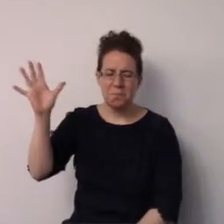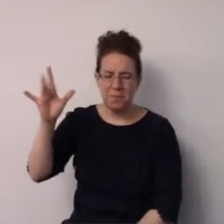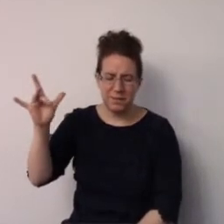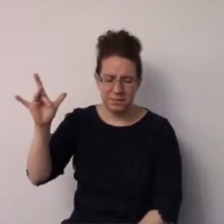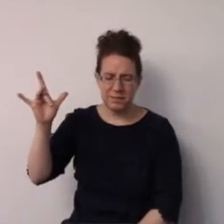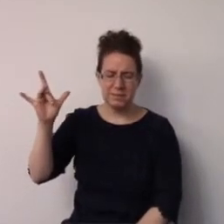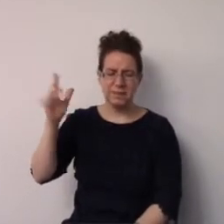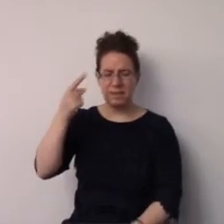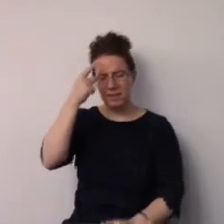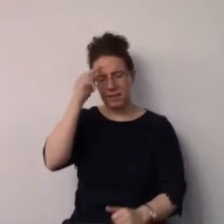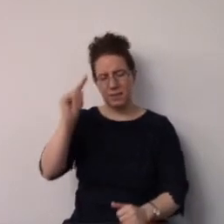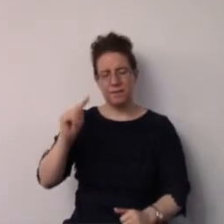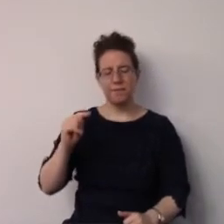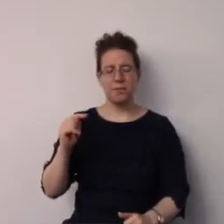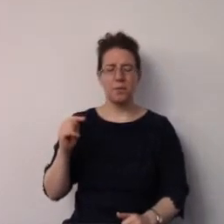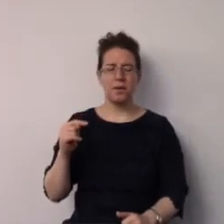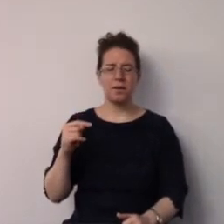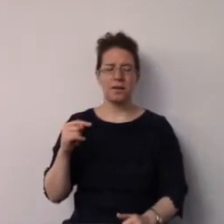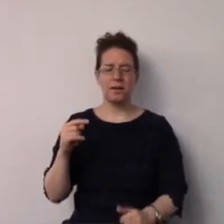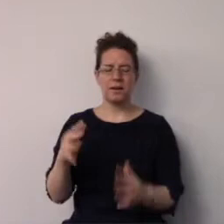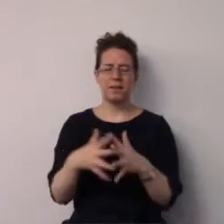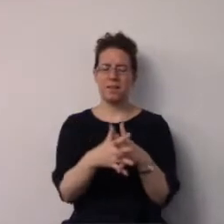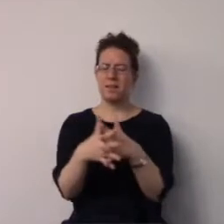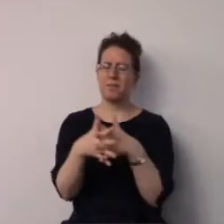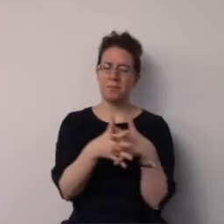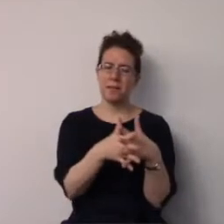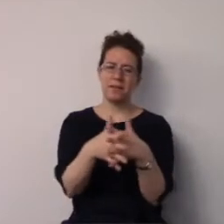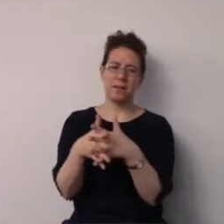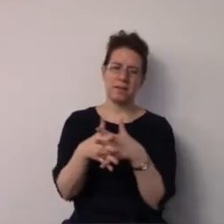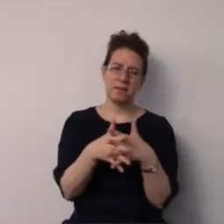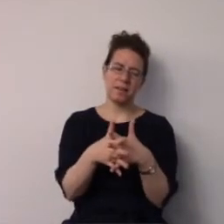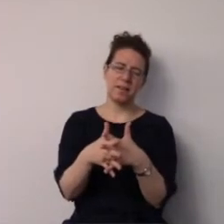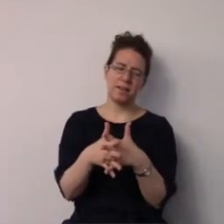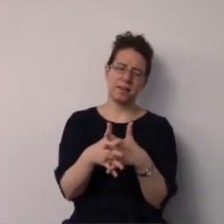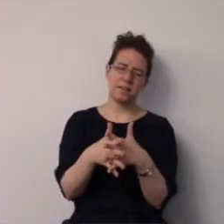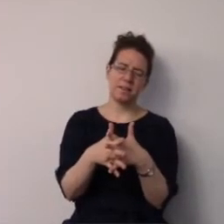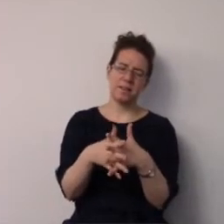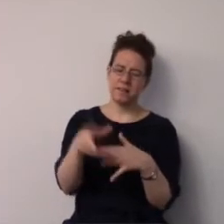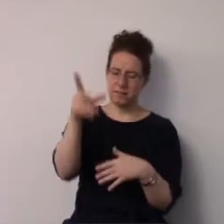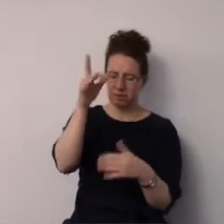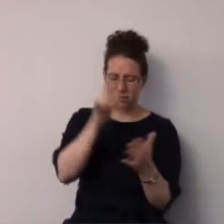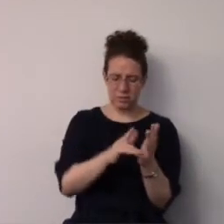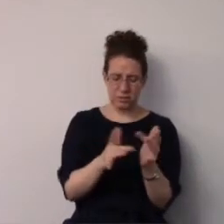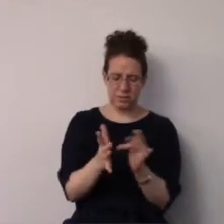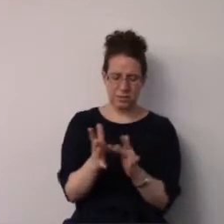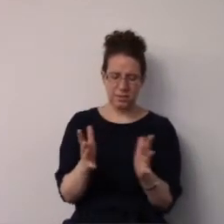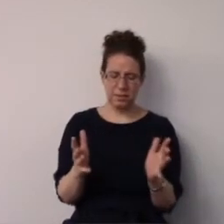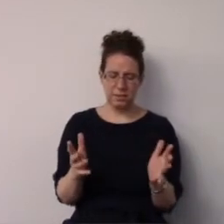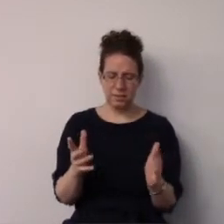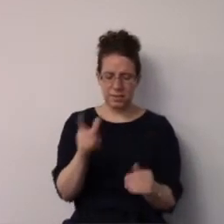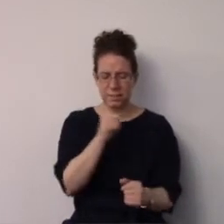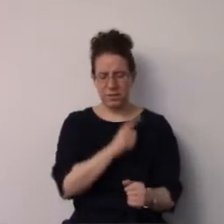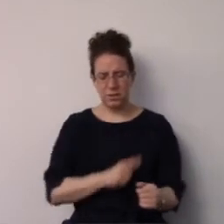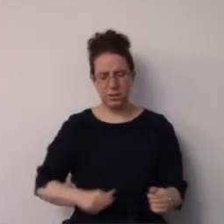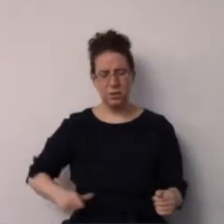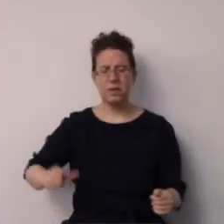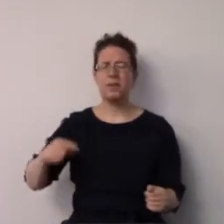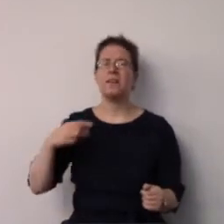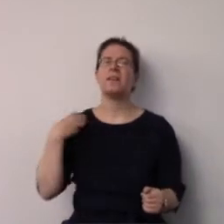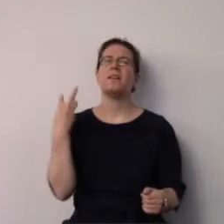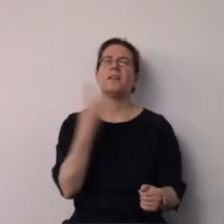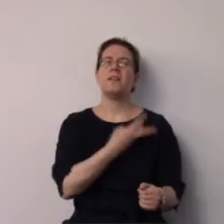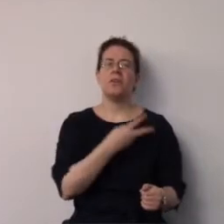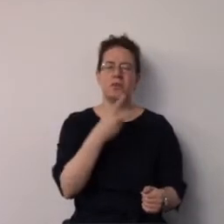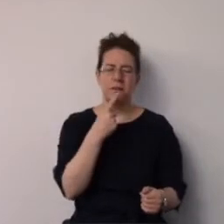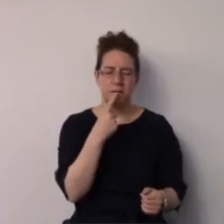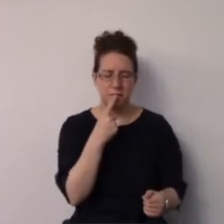and sisters. Grace, the unmerited favor of God. I speak grace for